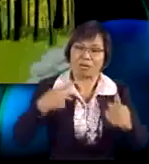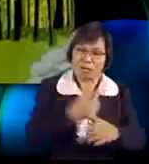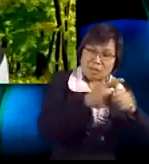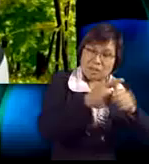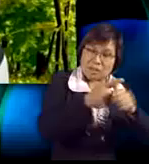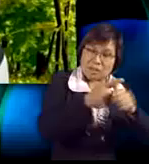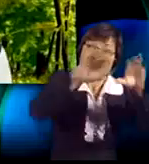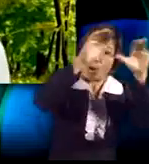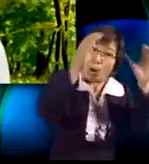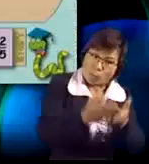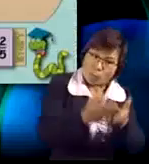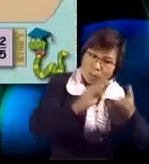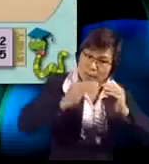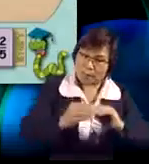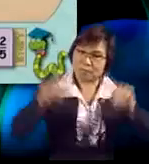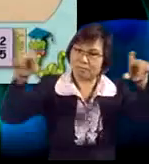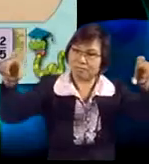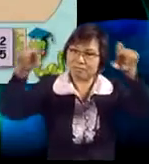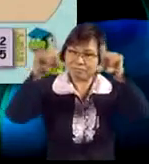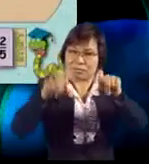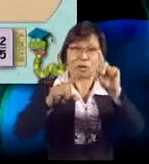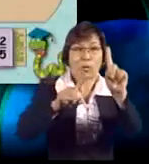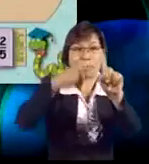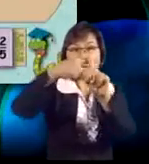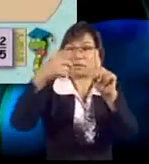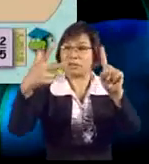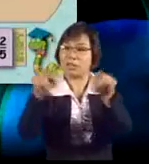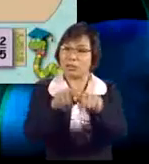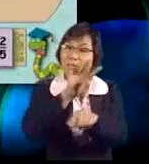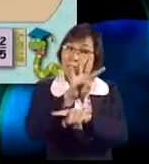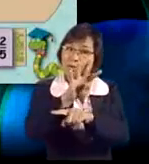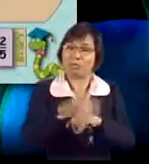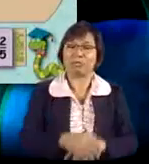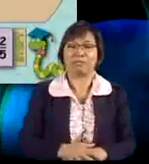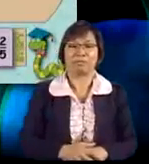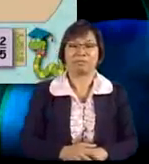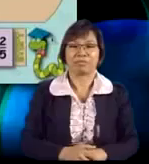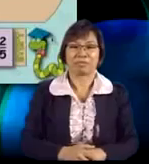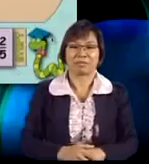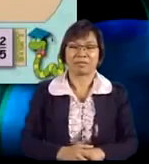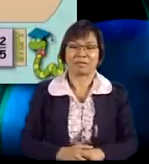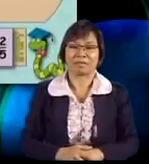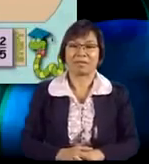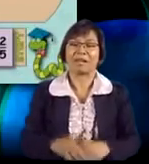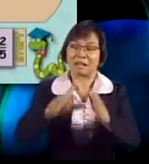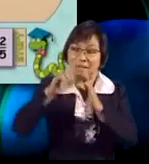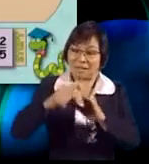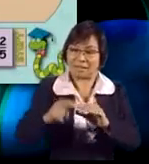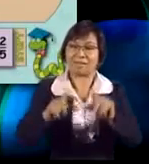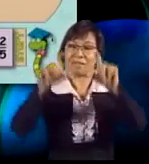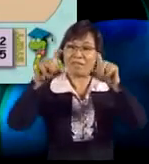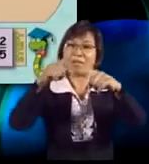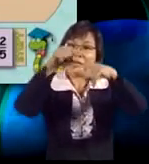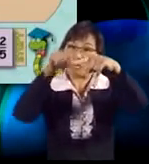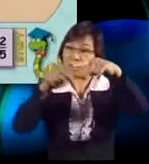correct? Yes. First we add the whole numbers. 1 plus 3 equals 4.